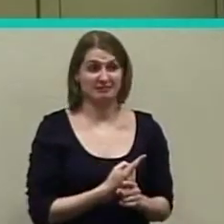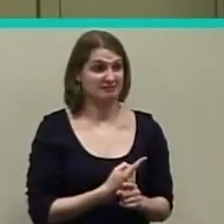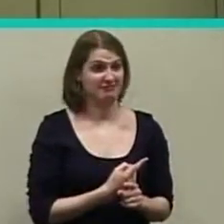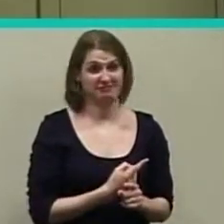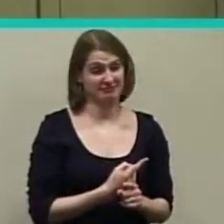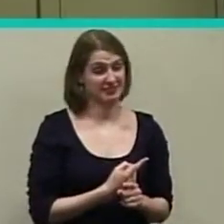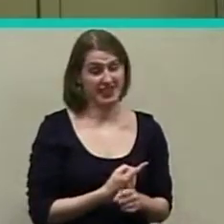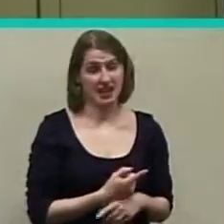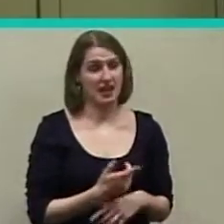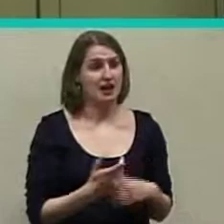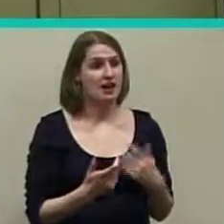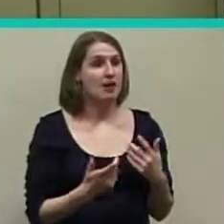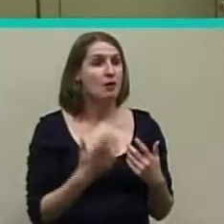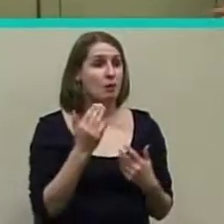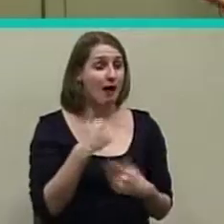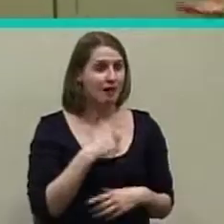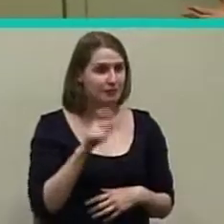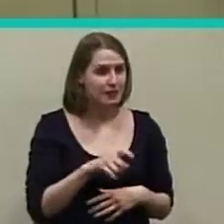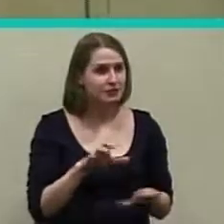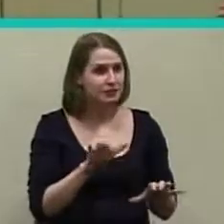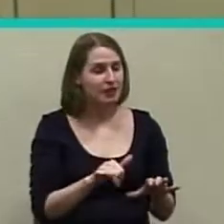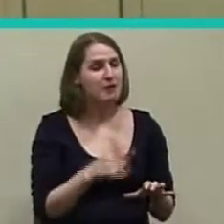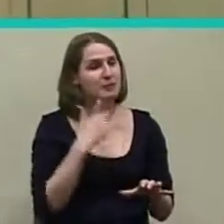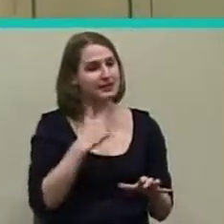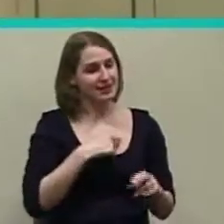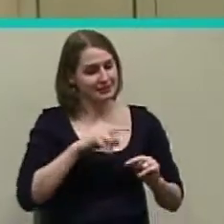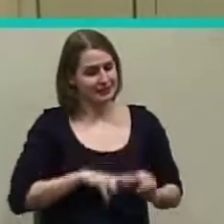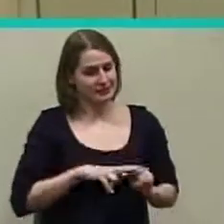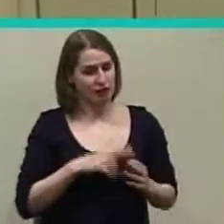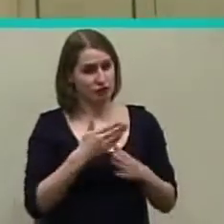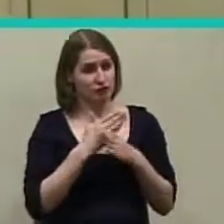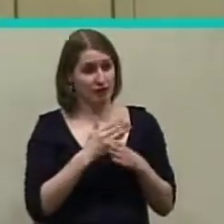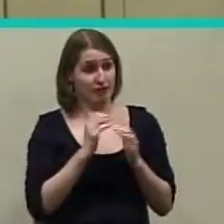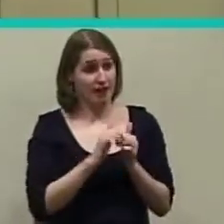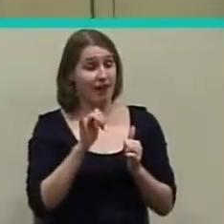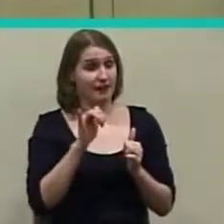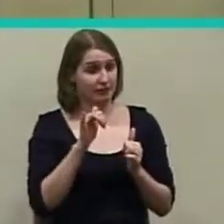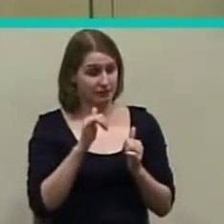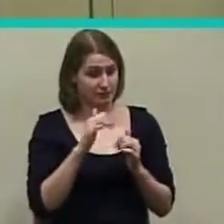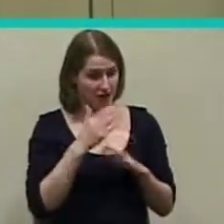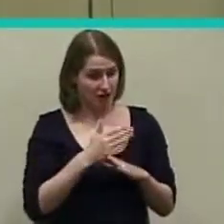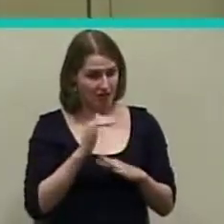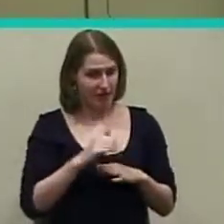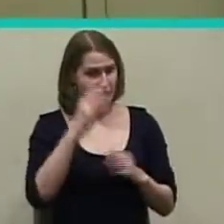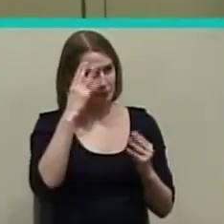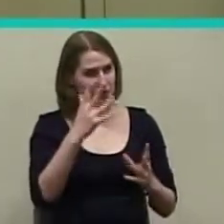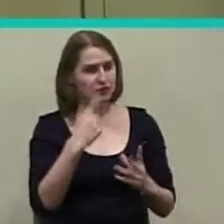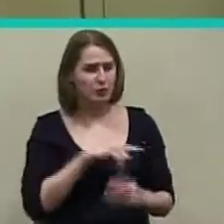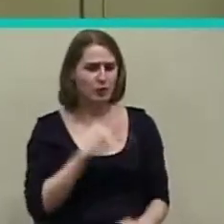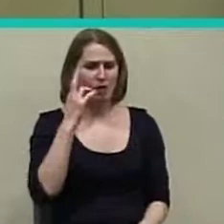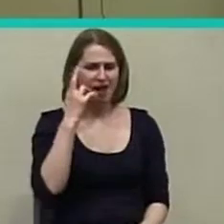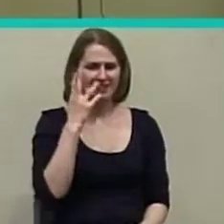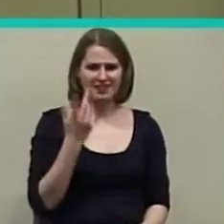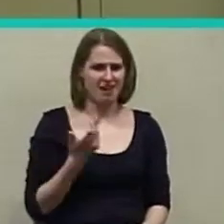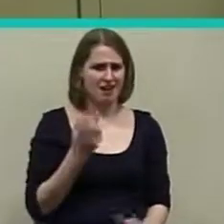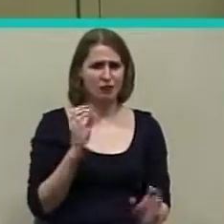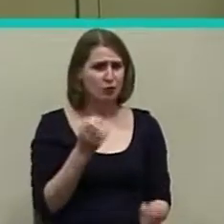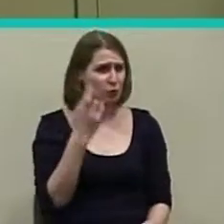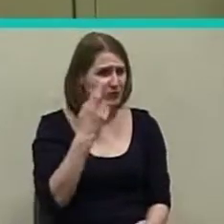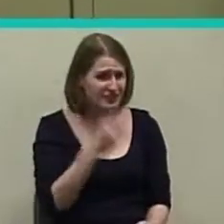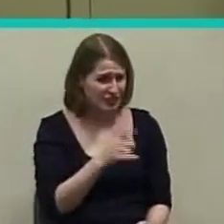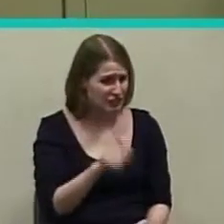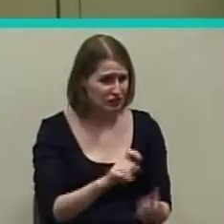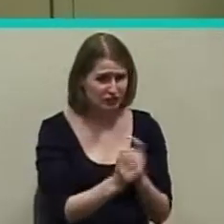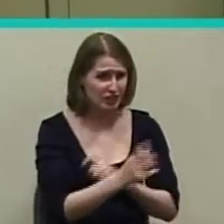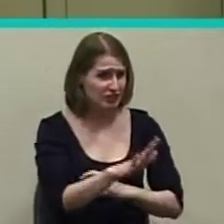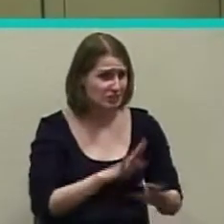of what I want to do this for, so that when I sit down and share this information, we can realize that there really is no reason this kid should do anything different.